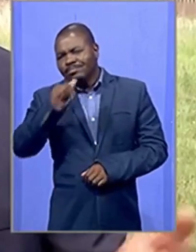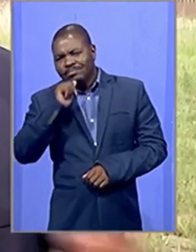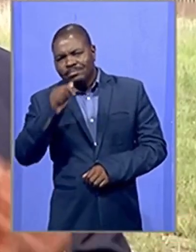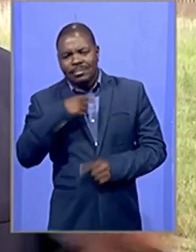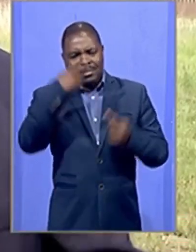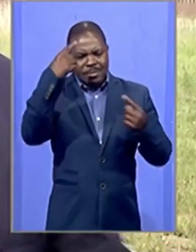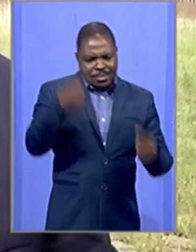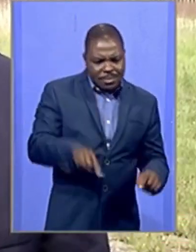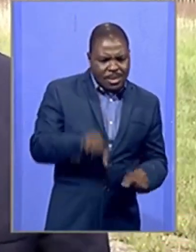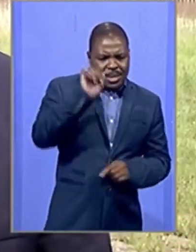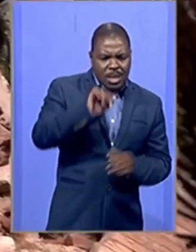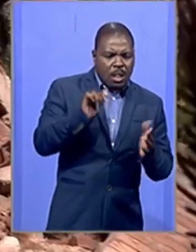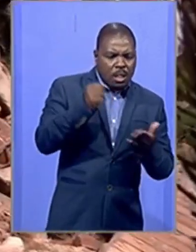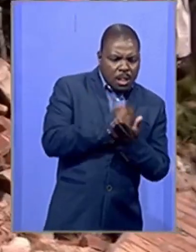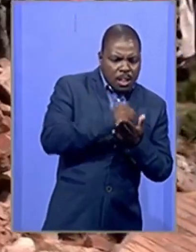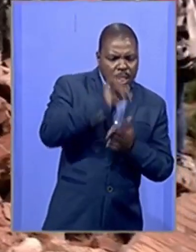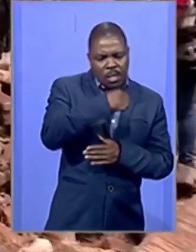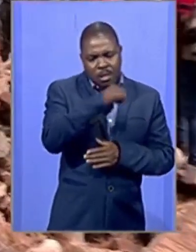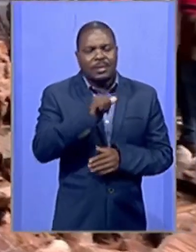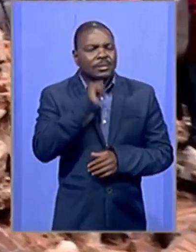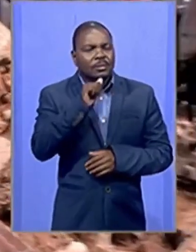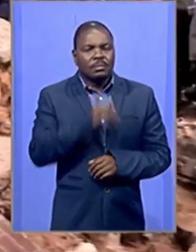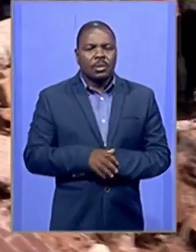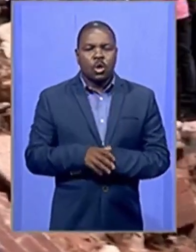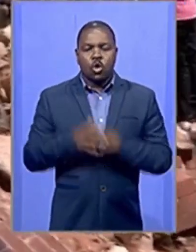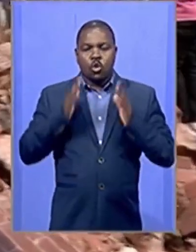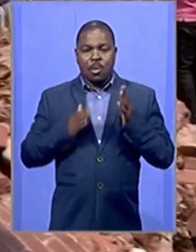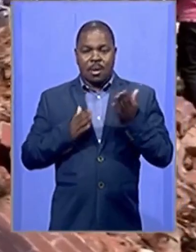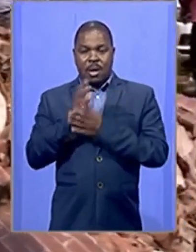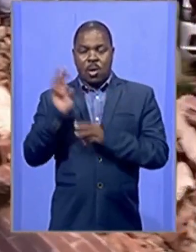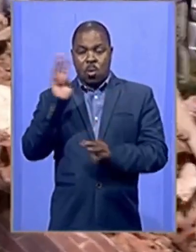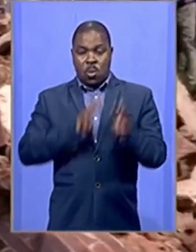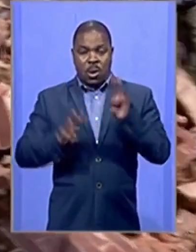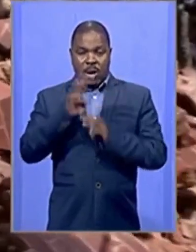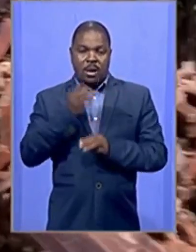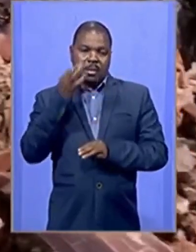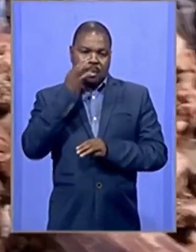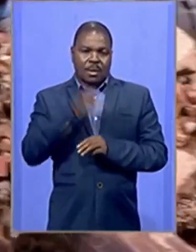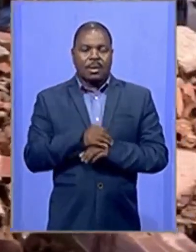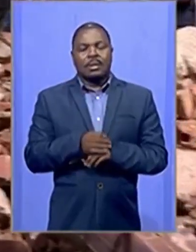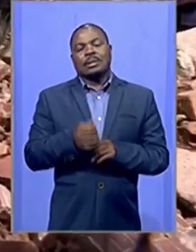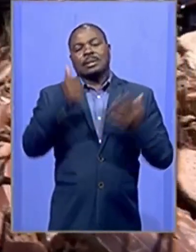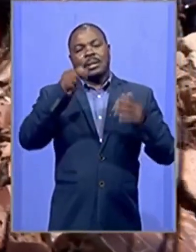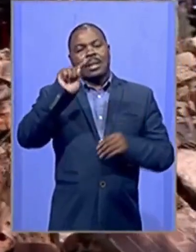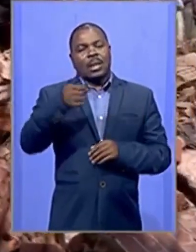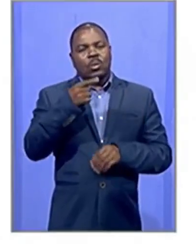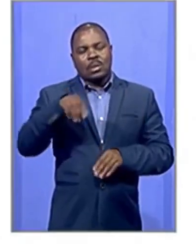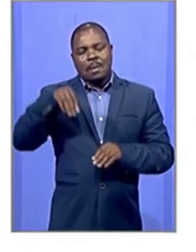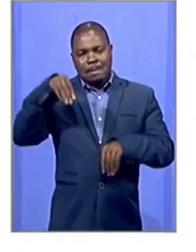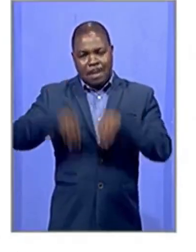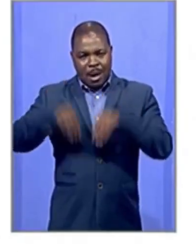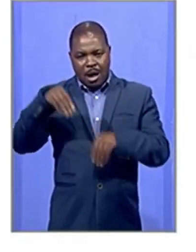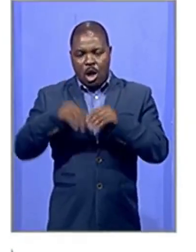mona illegal or illegally. Go aka Human Rights Watch go meepo e le dikete di le 6 mo Afrika Borwa e